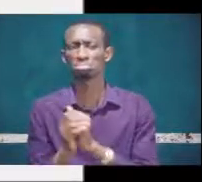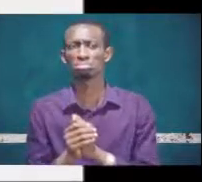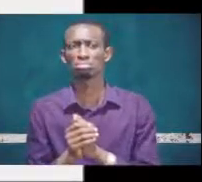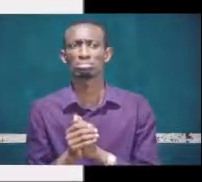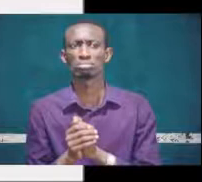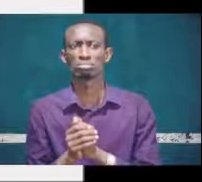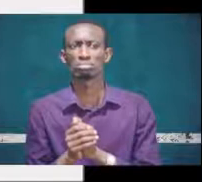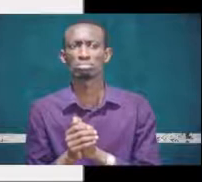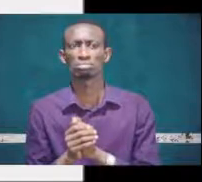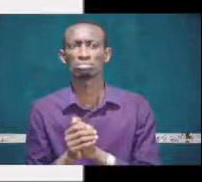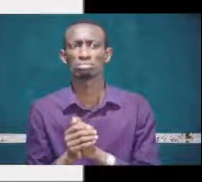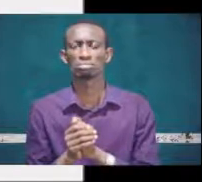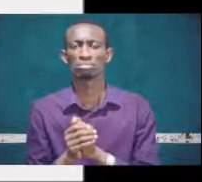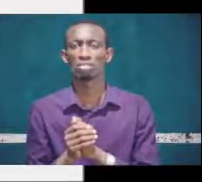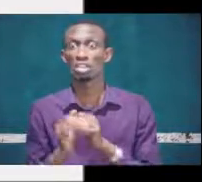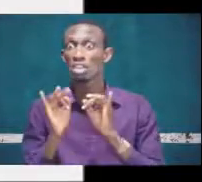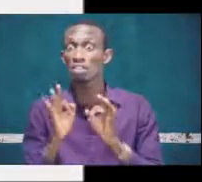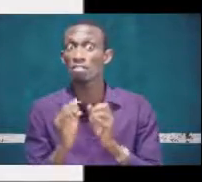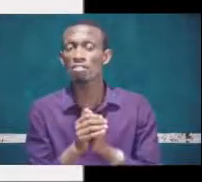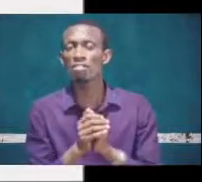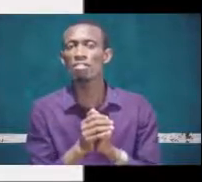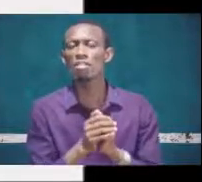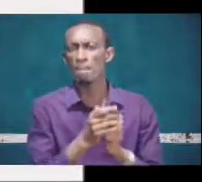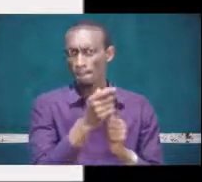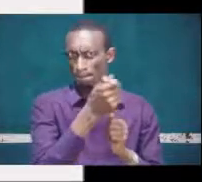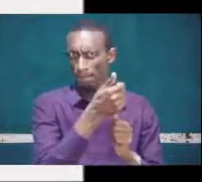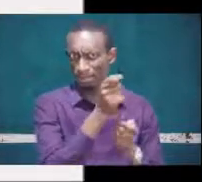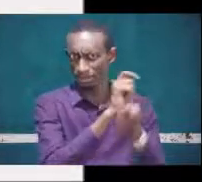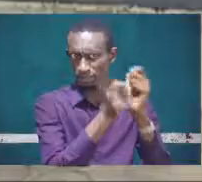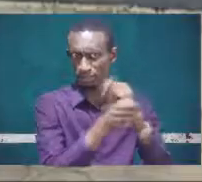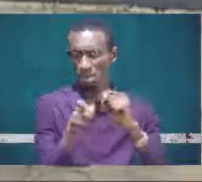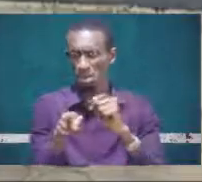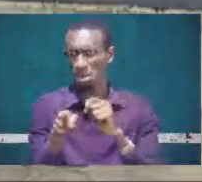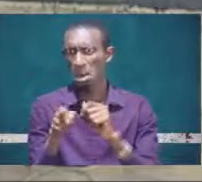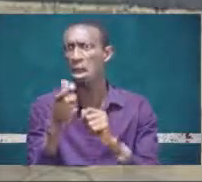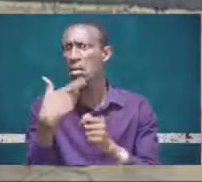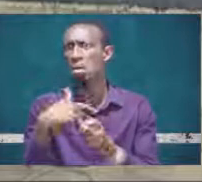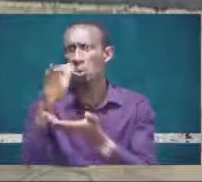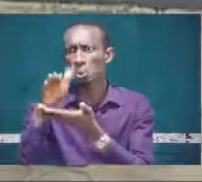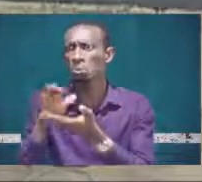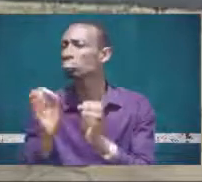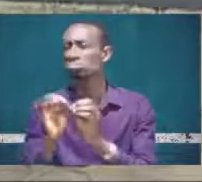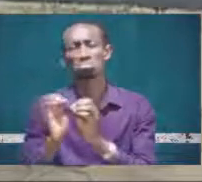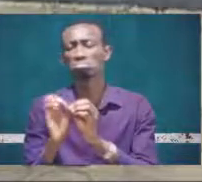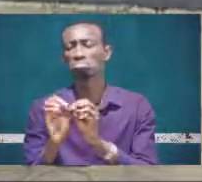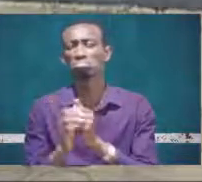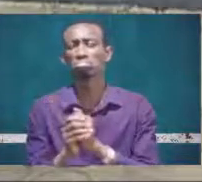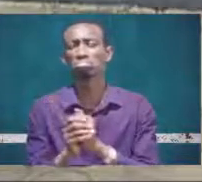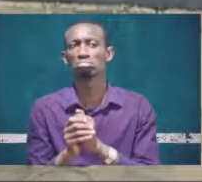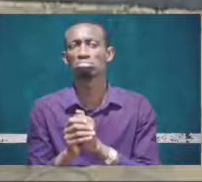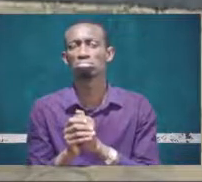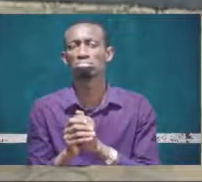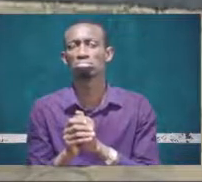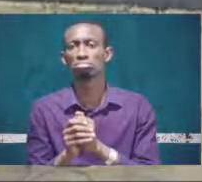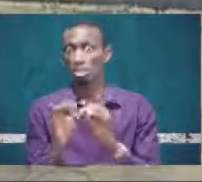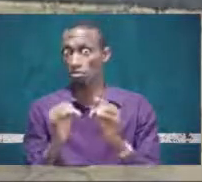here price changing, it may change by increasing and you expect quantity demanded to reduce. And it may change by reducing and